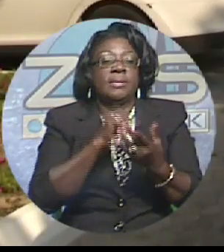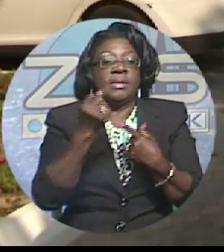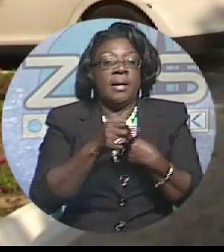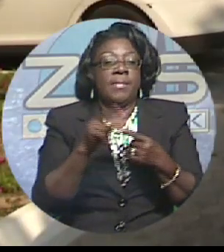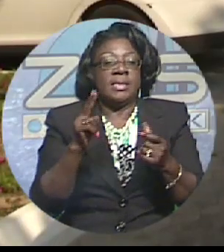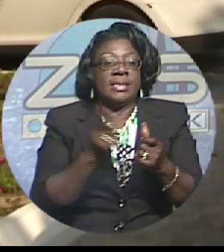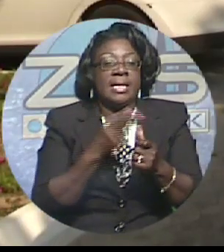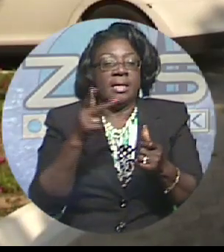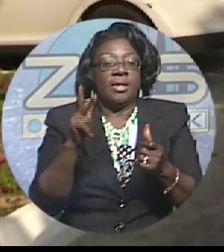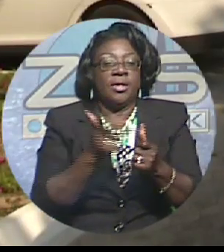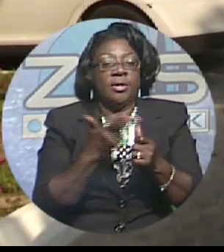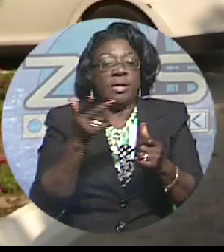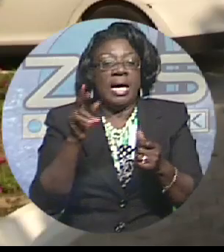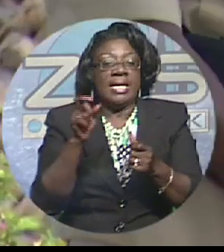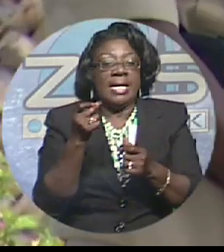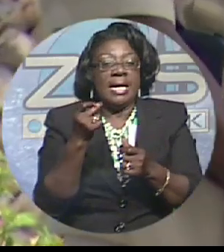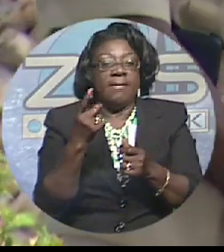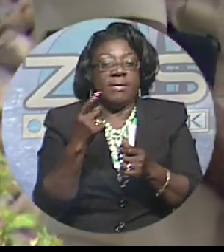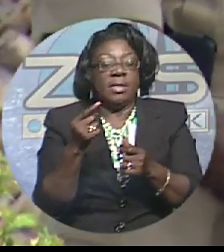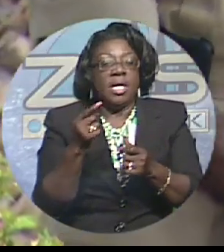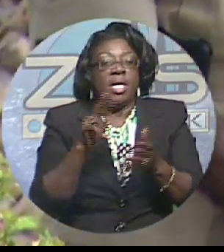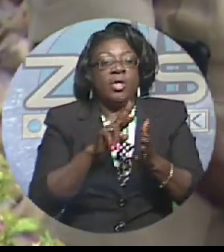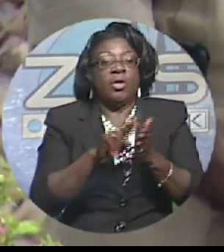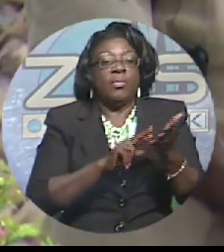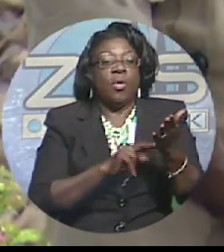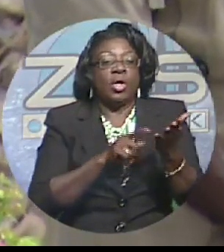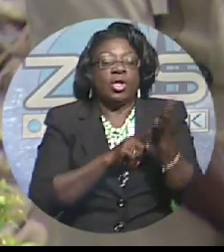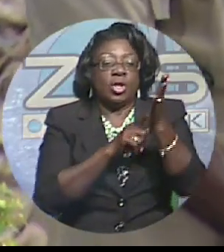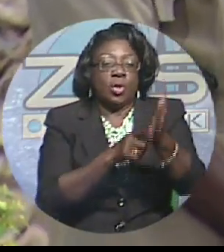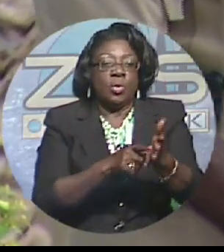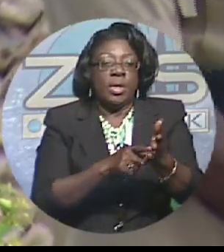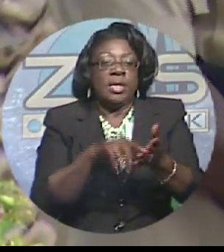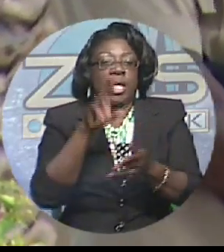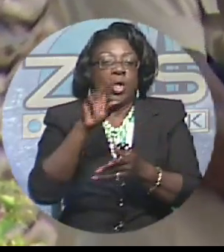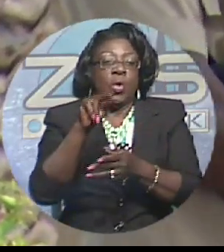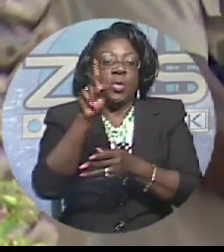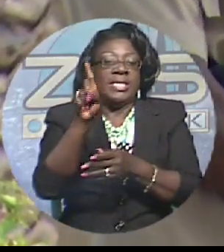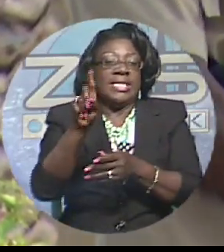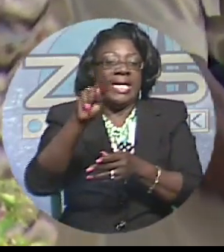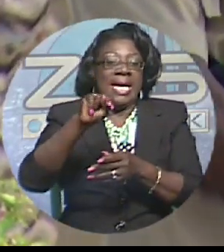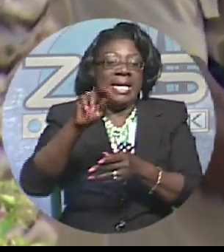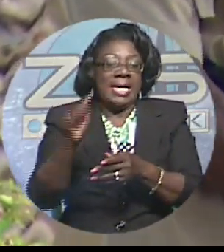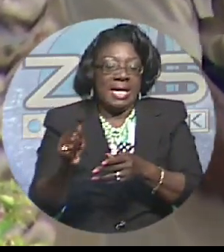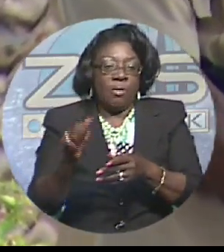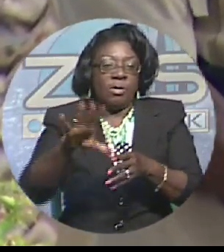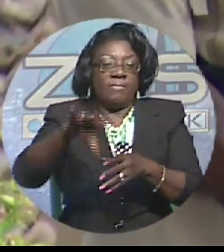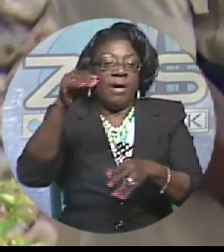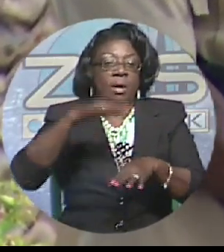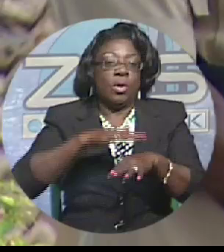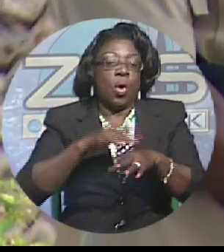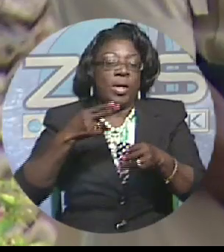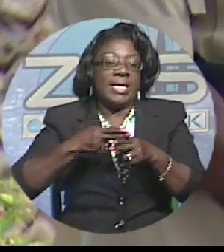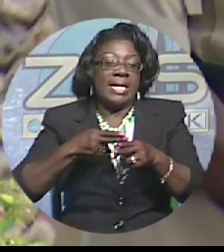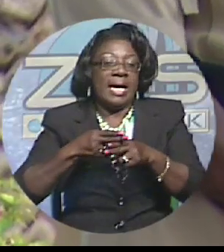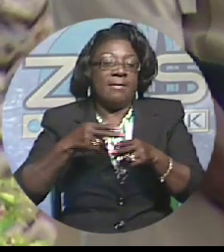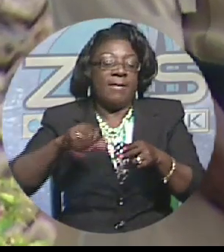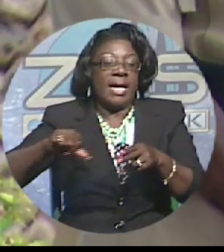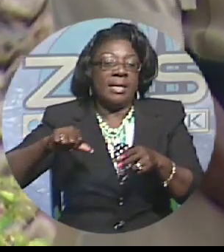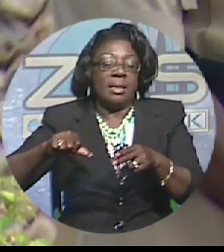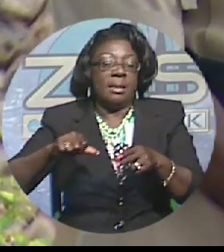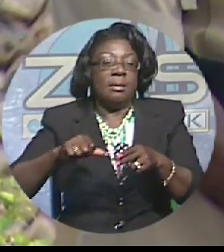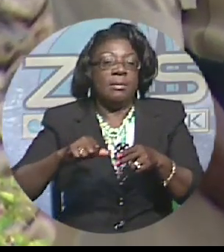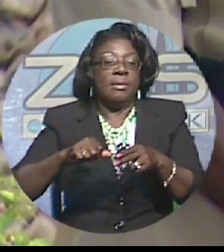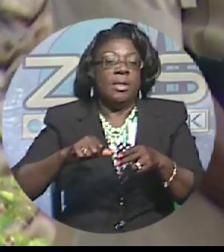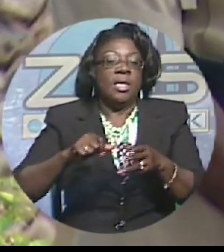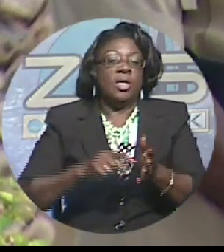2nd, 3rd, and 11th. The reports revealed that no DNA was detected on the knife handle and handle tip. They also